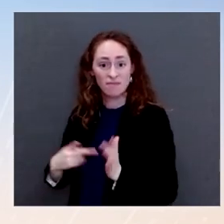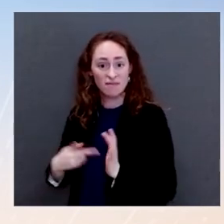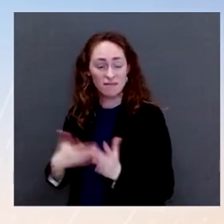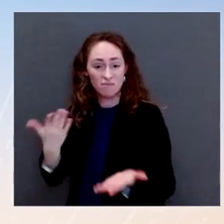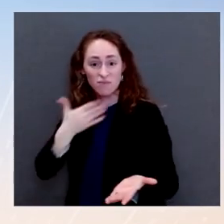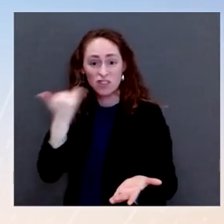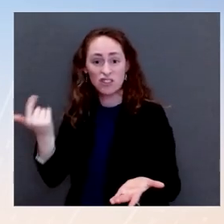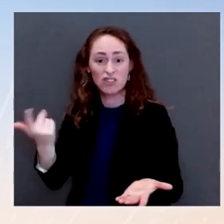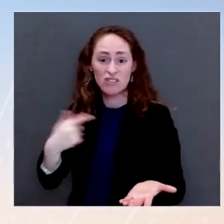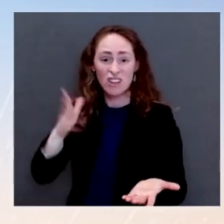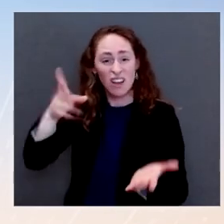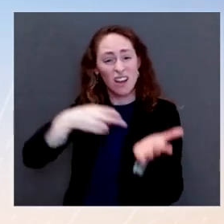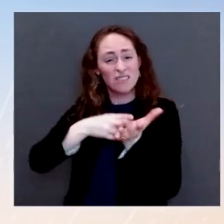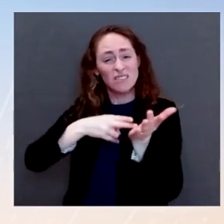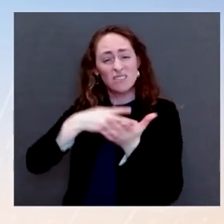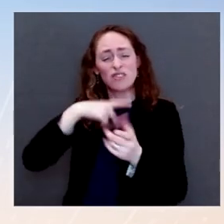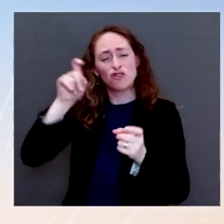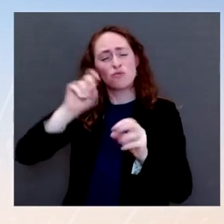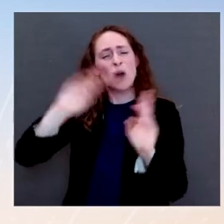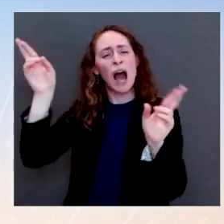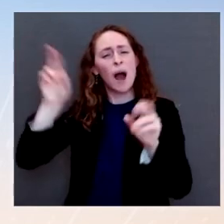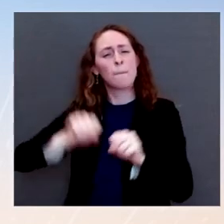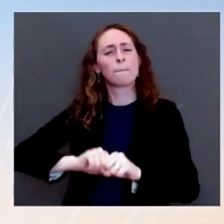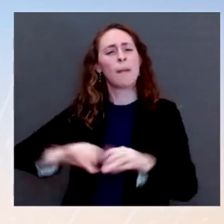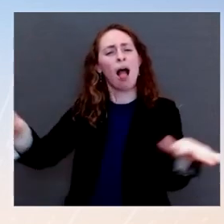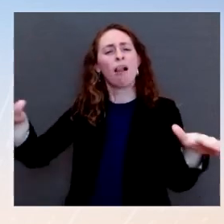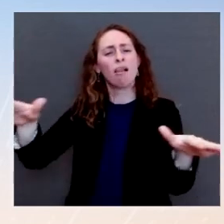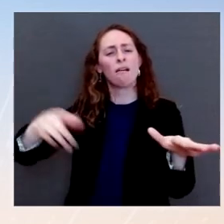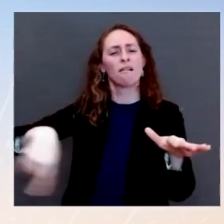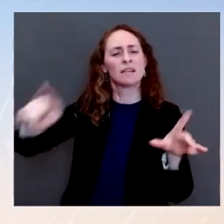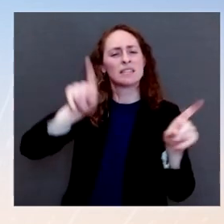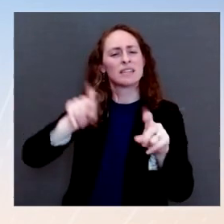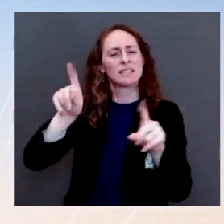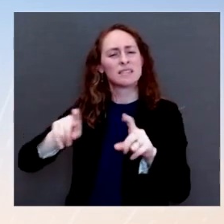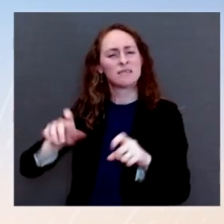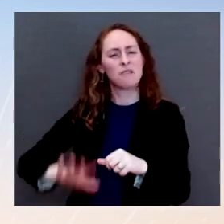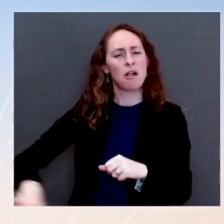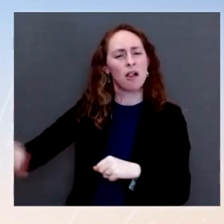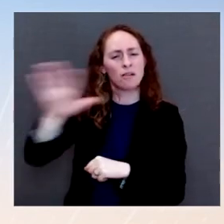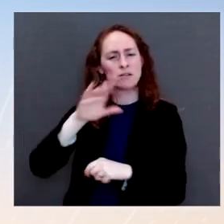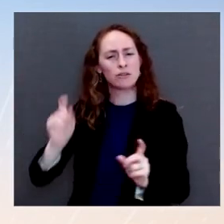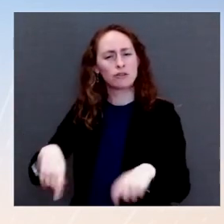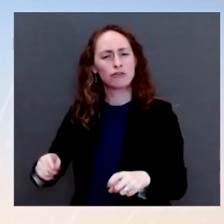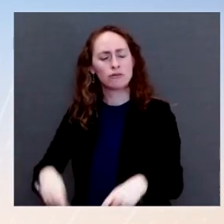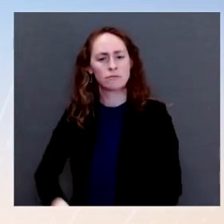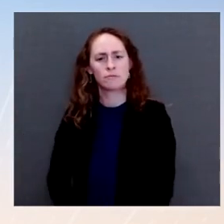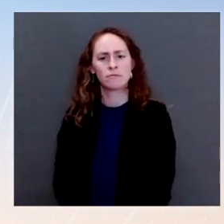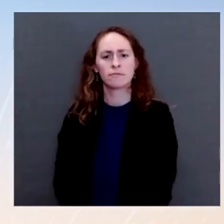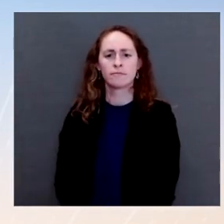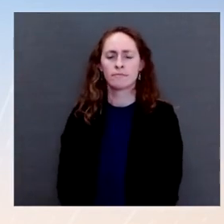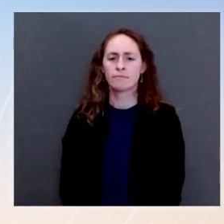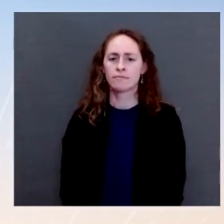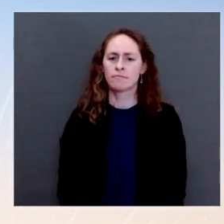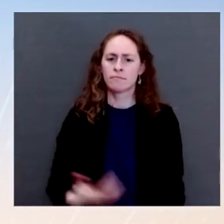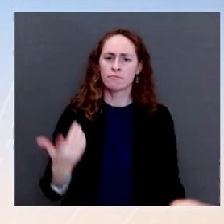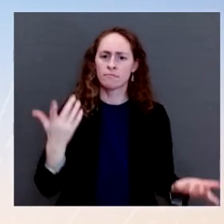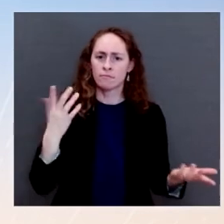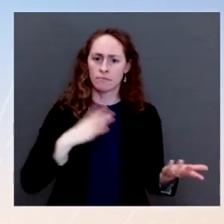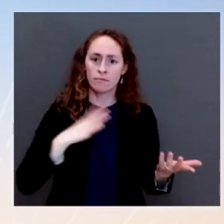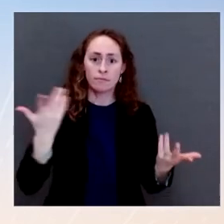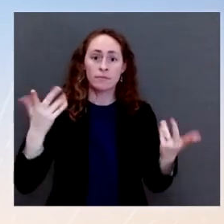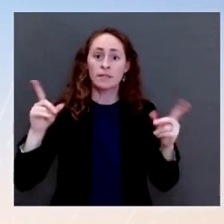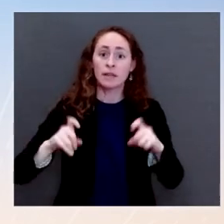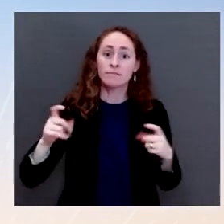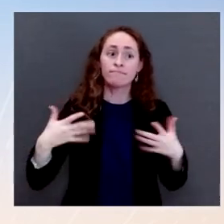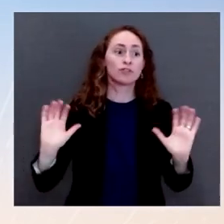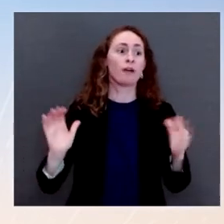American has one test? How much does that cost, and then what happens after that? All I know is that other countries seem to be making them available in greater